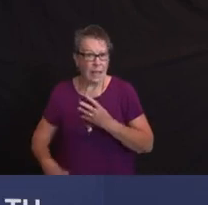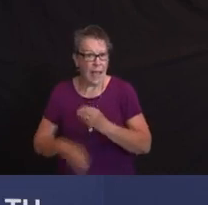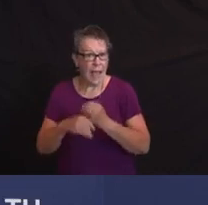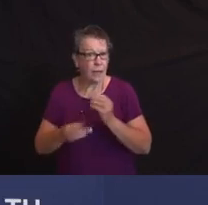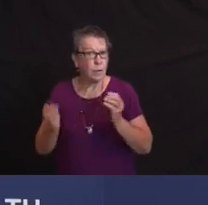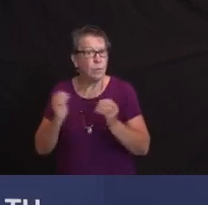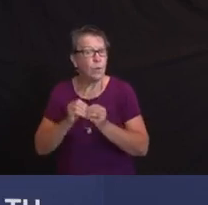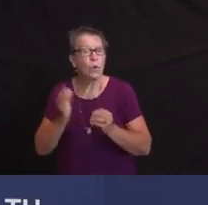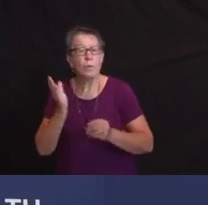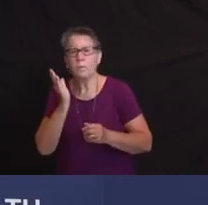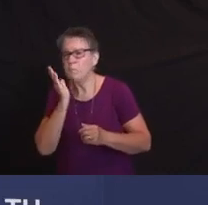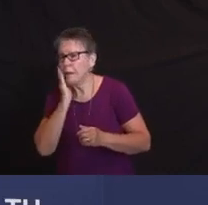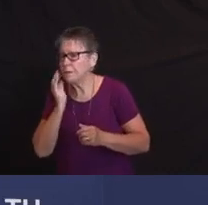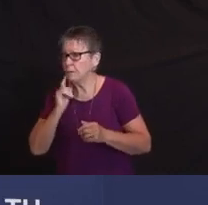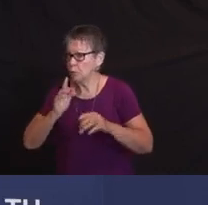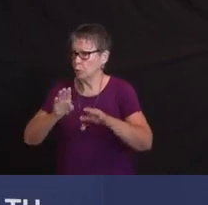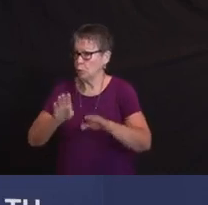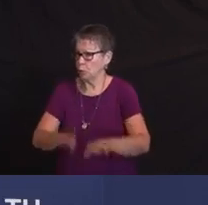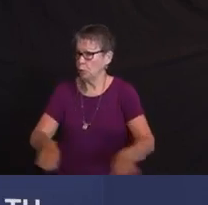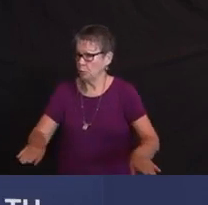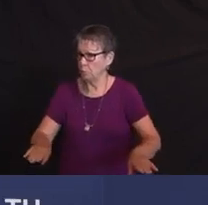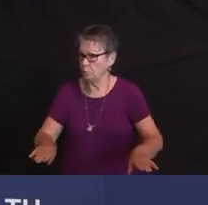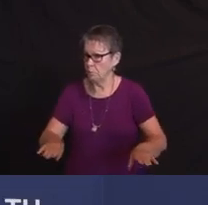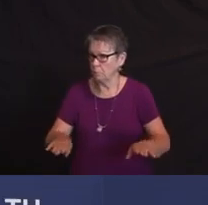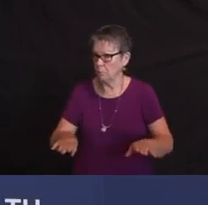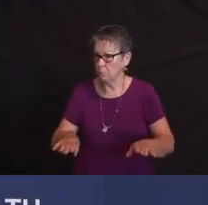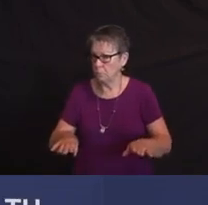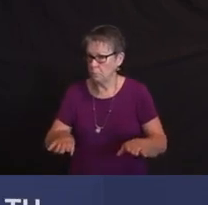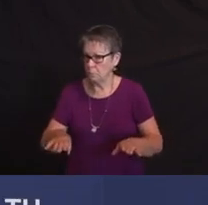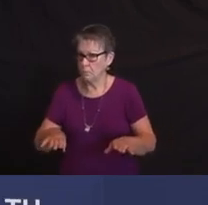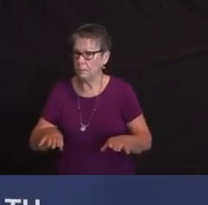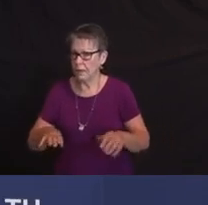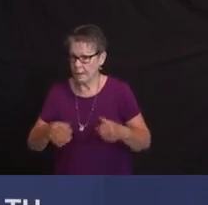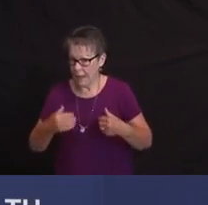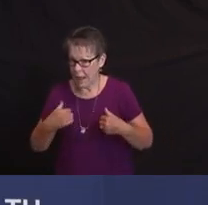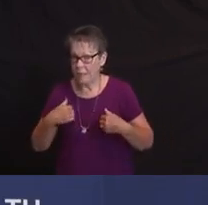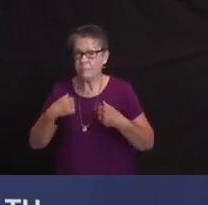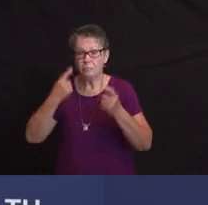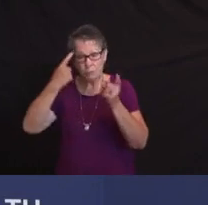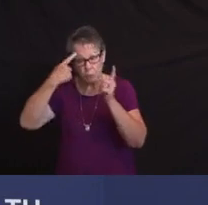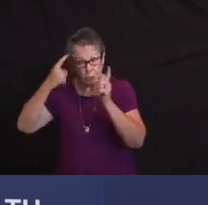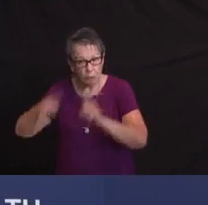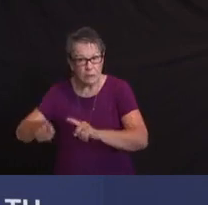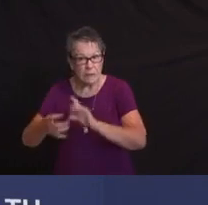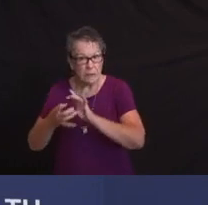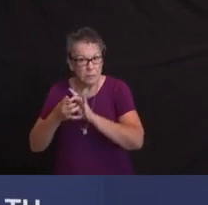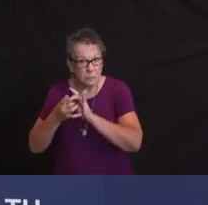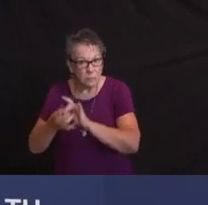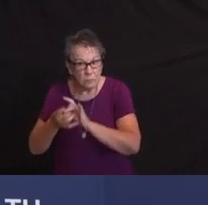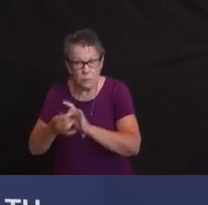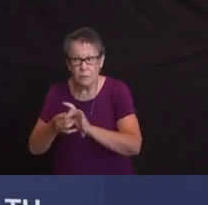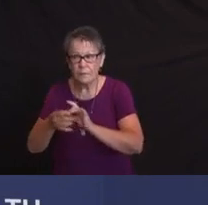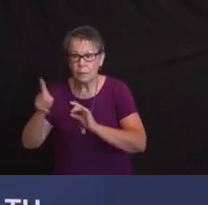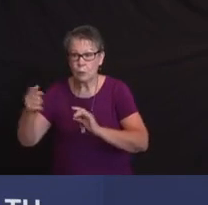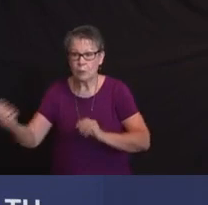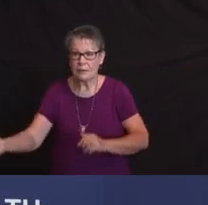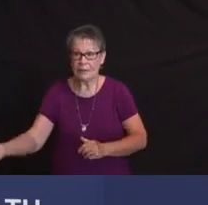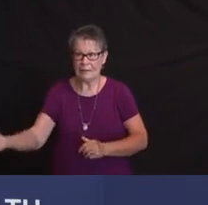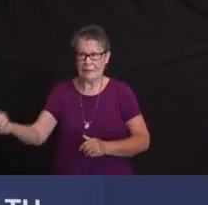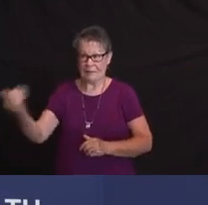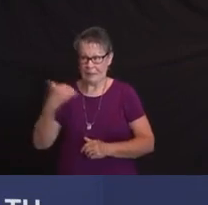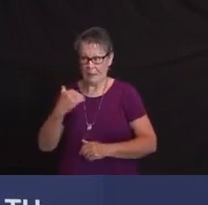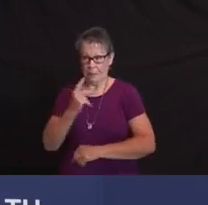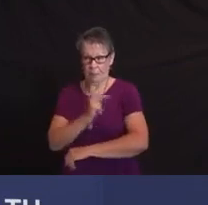centers throughout the state for transfers if that becomes necessary. So we're planning for what we're learning about what's going